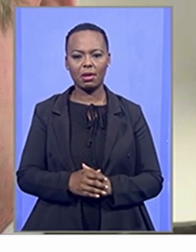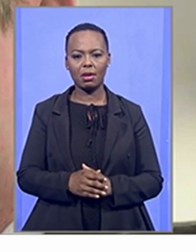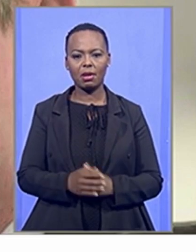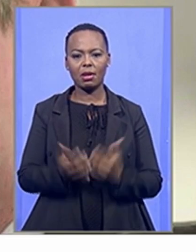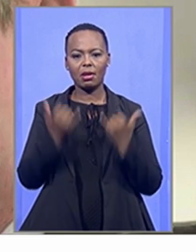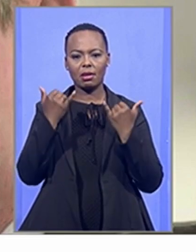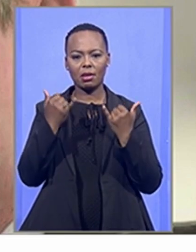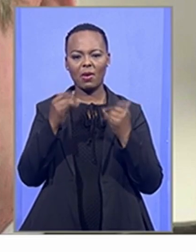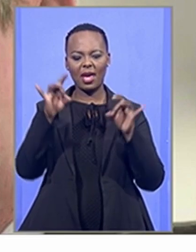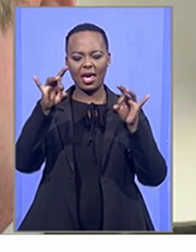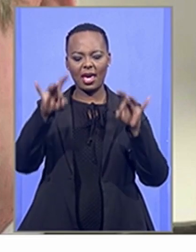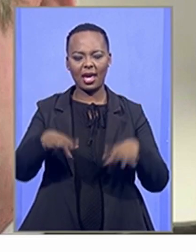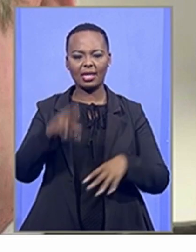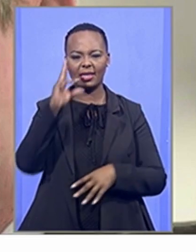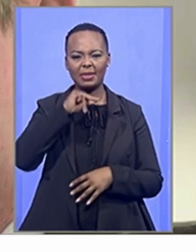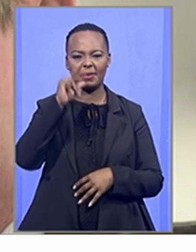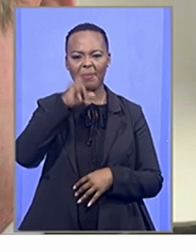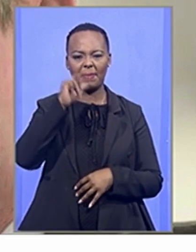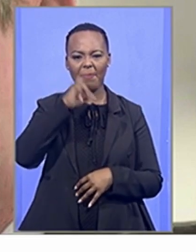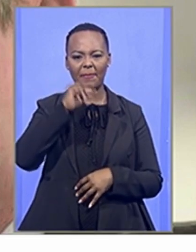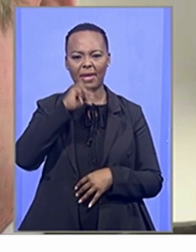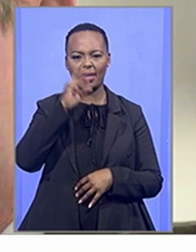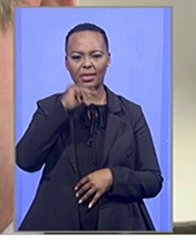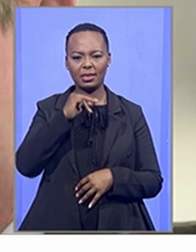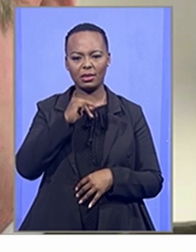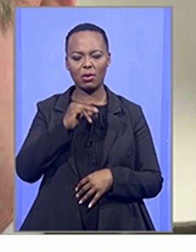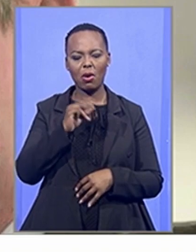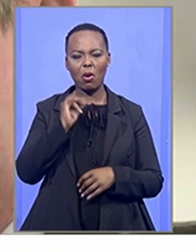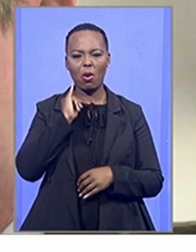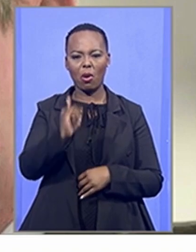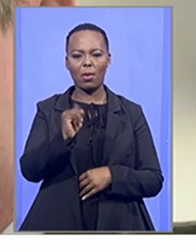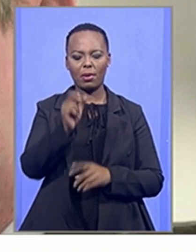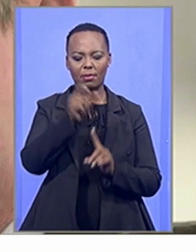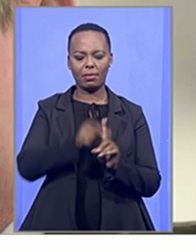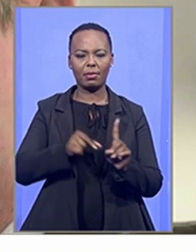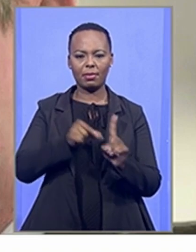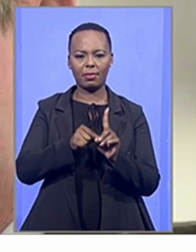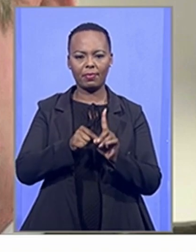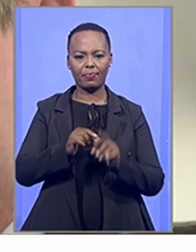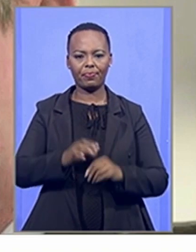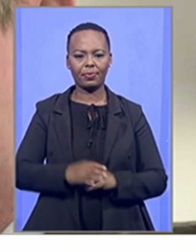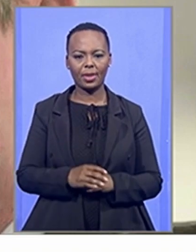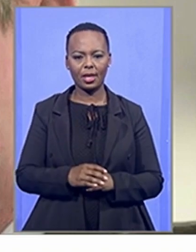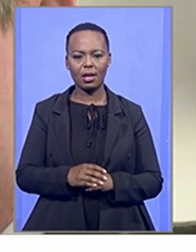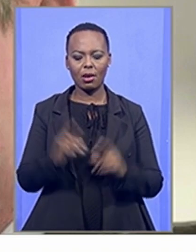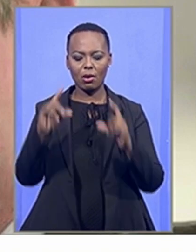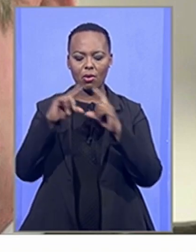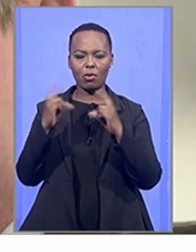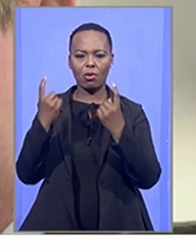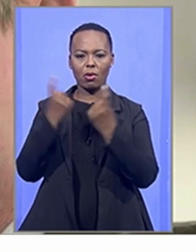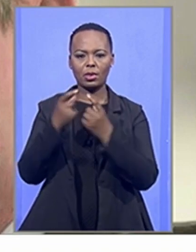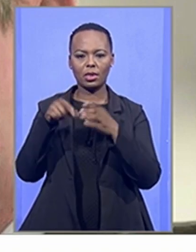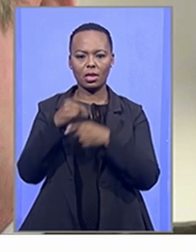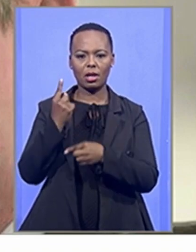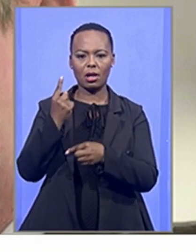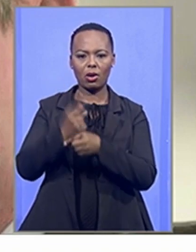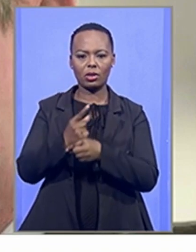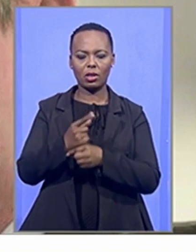facie hate speech of the most horrible kind. As a result, the commission's Gauteng